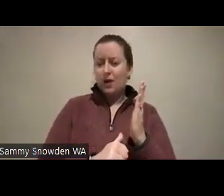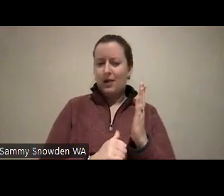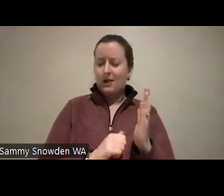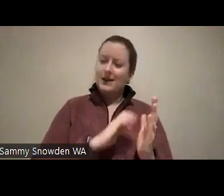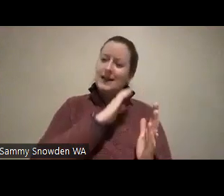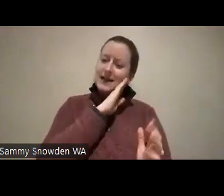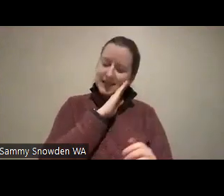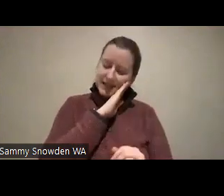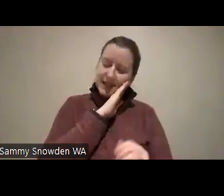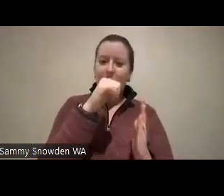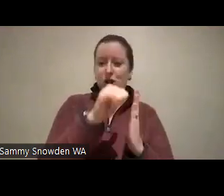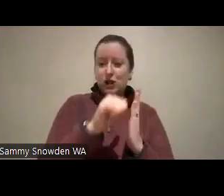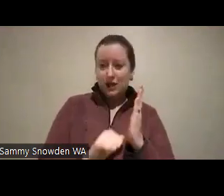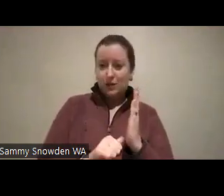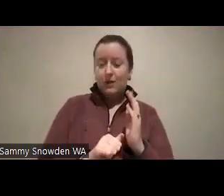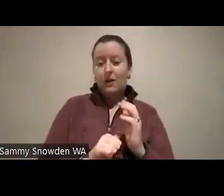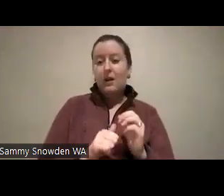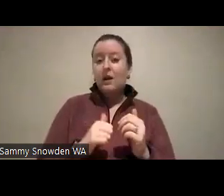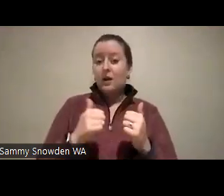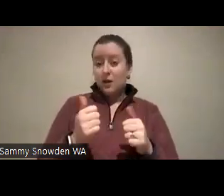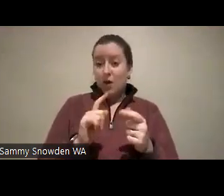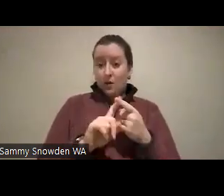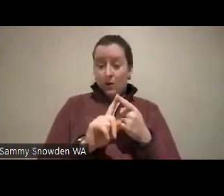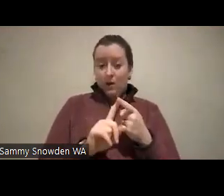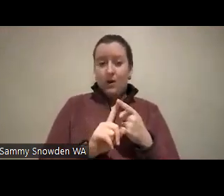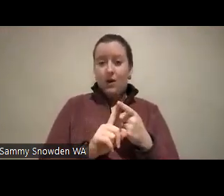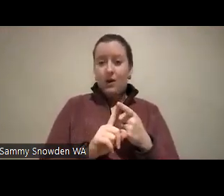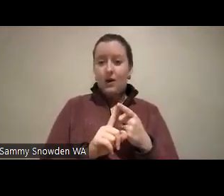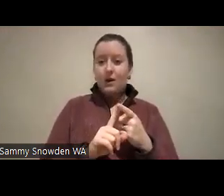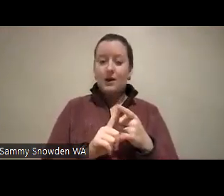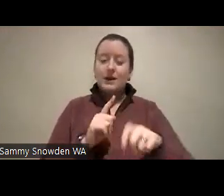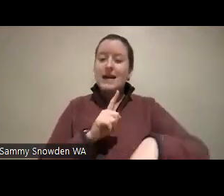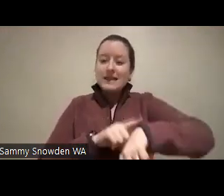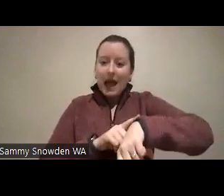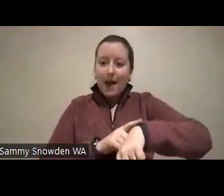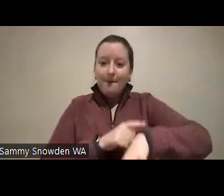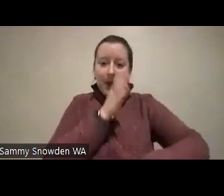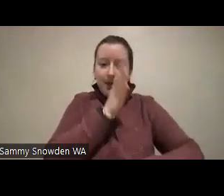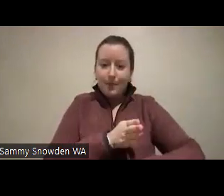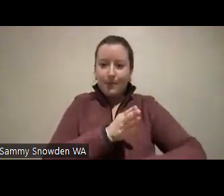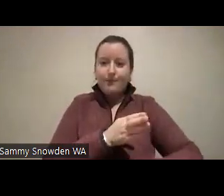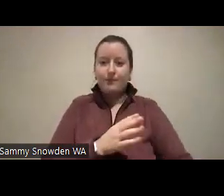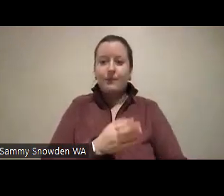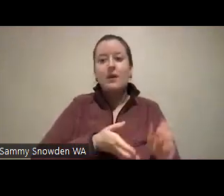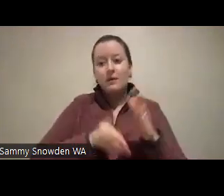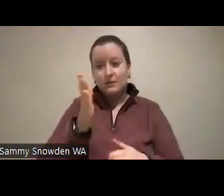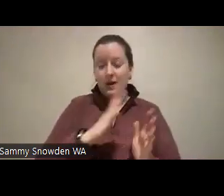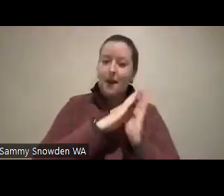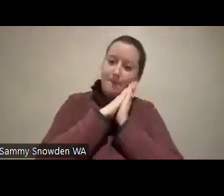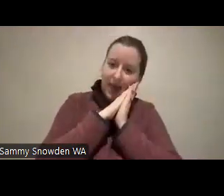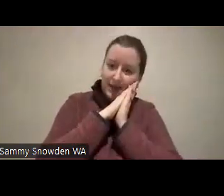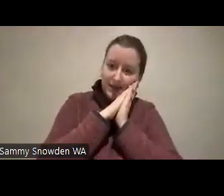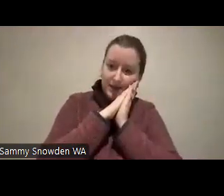Going to the bed at the same time every night and having a wake up time every morning, 7 days a week, has been proven to be